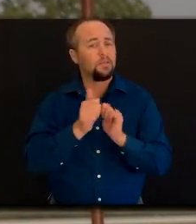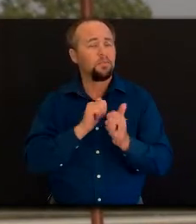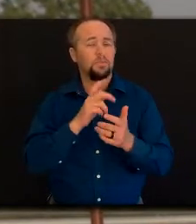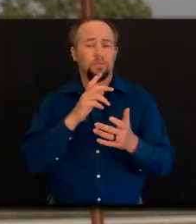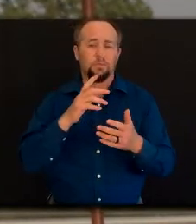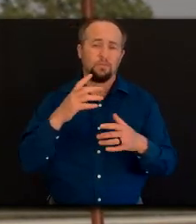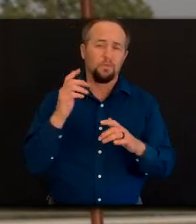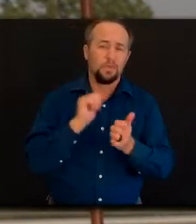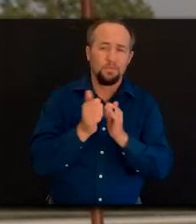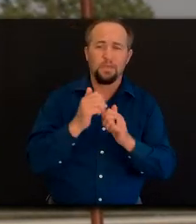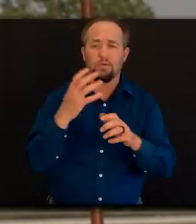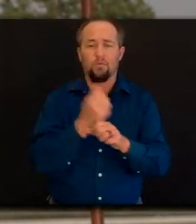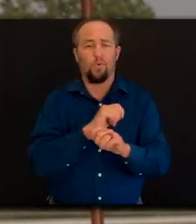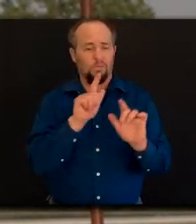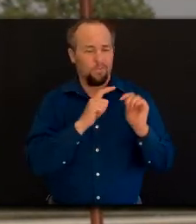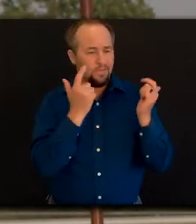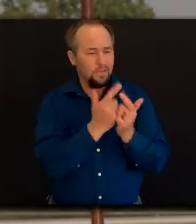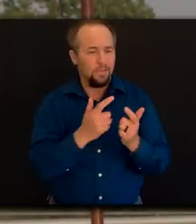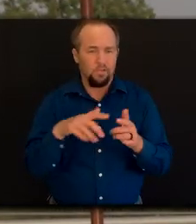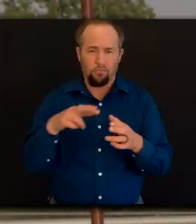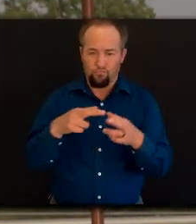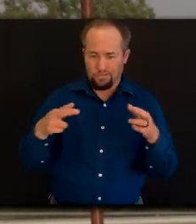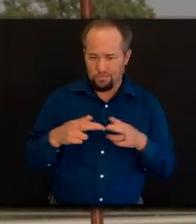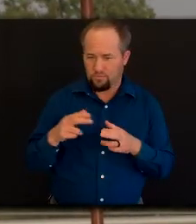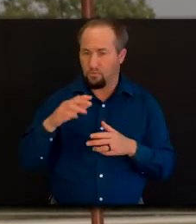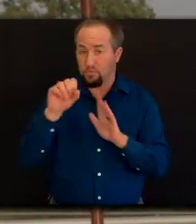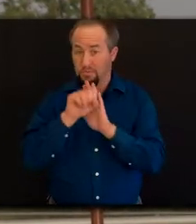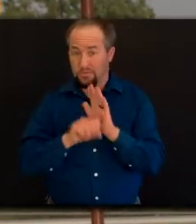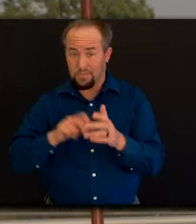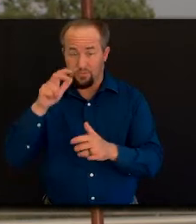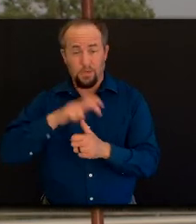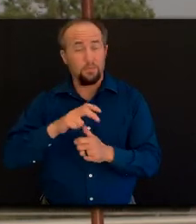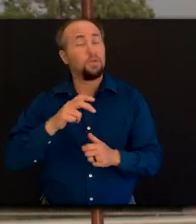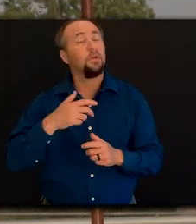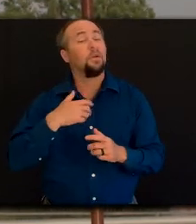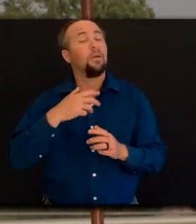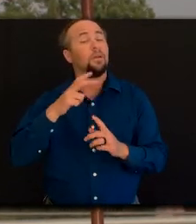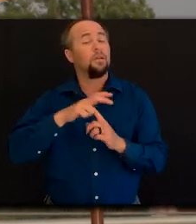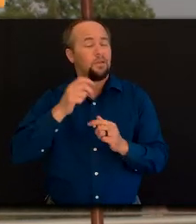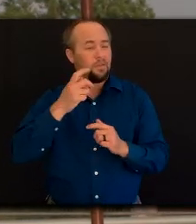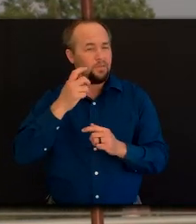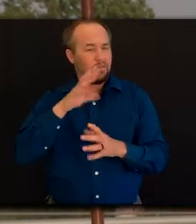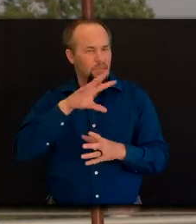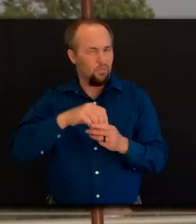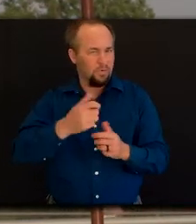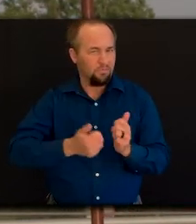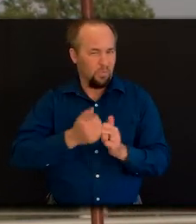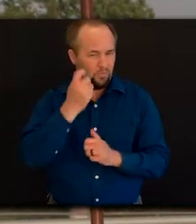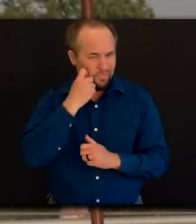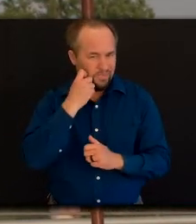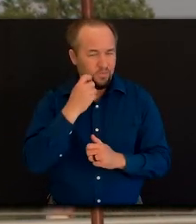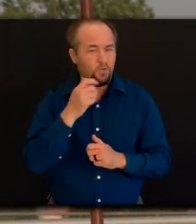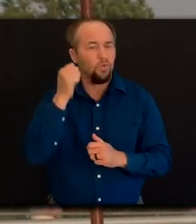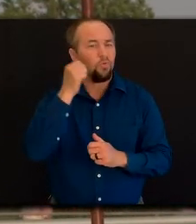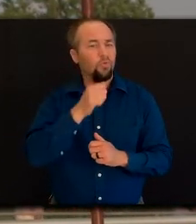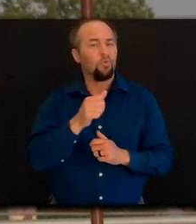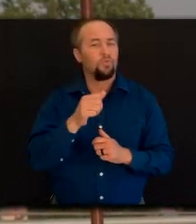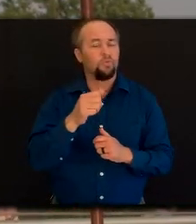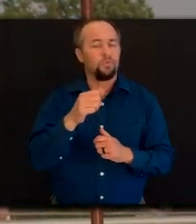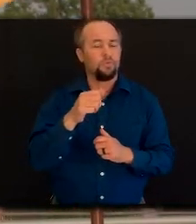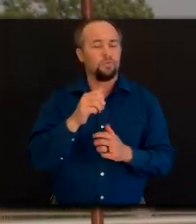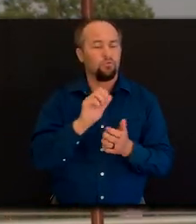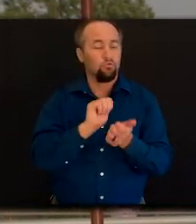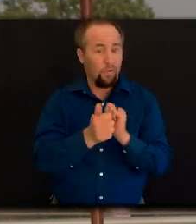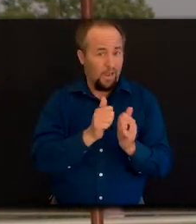league, regional, and state championships, including most recently the 2022 Girls State Track State Championship